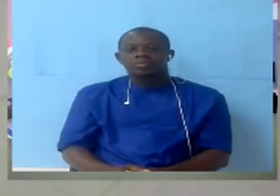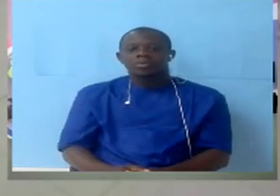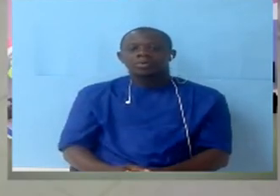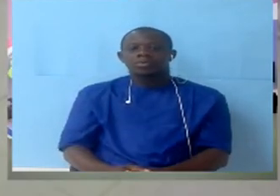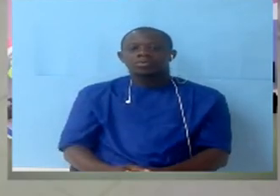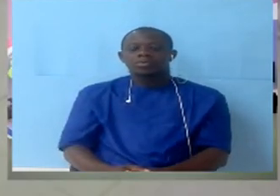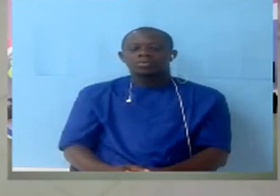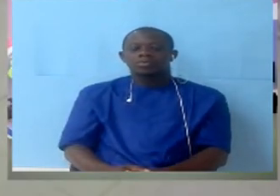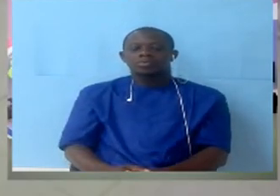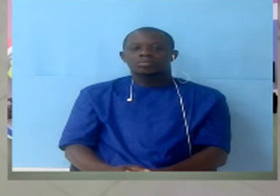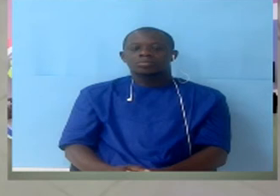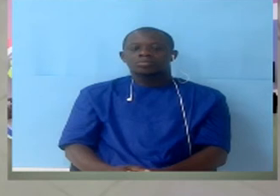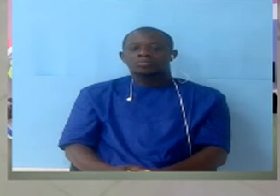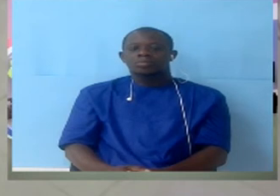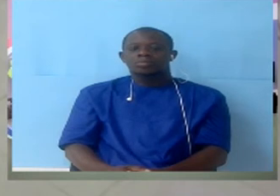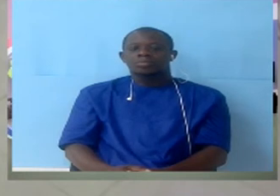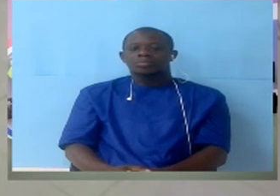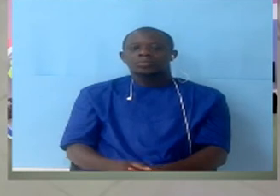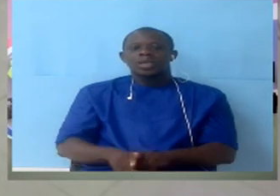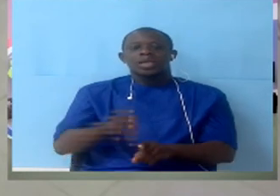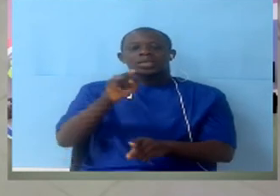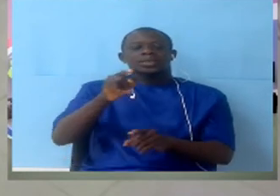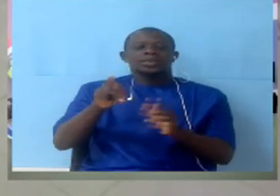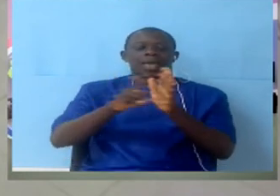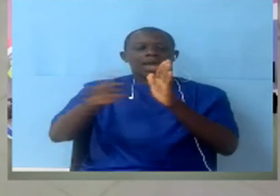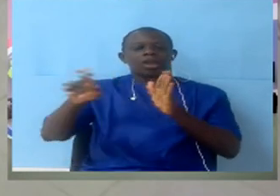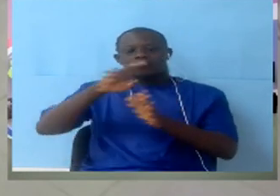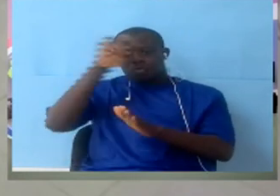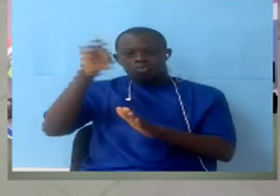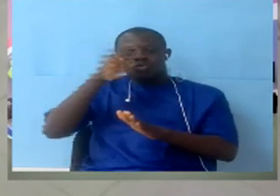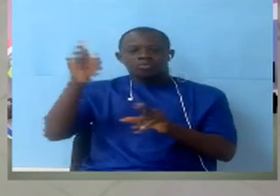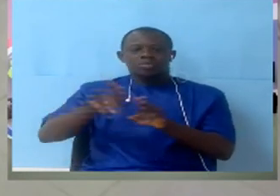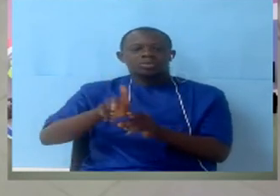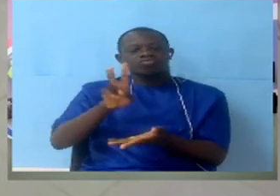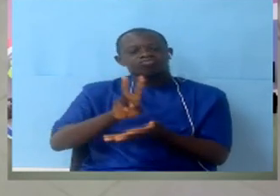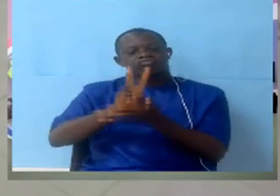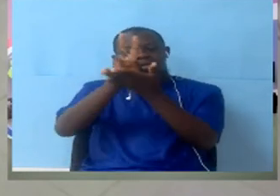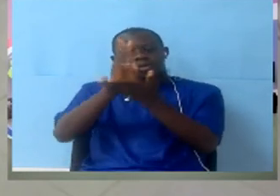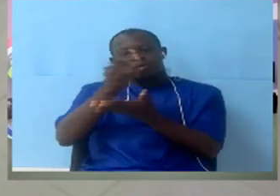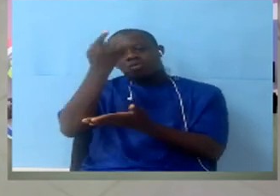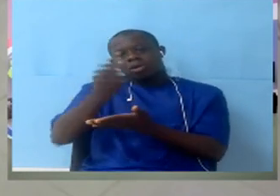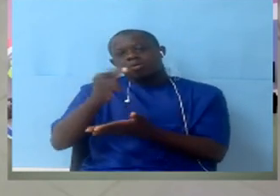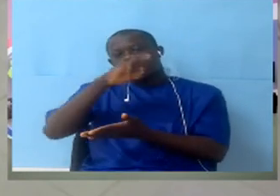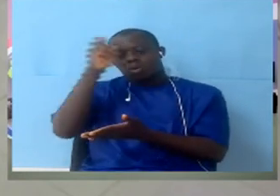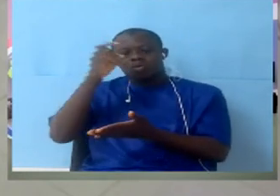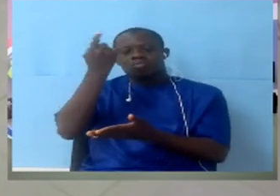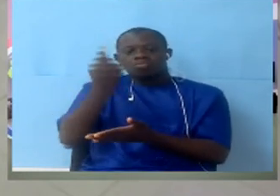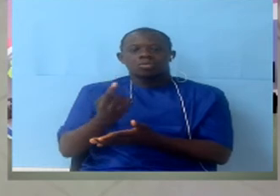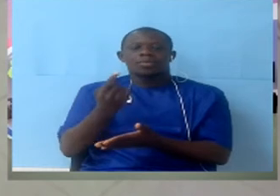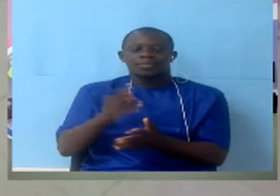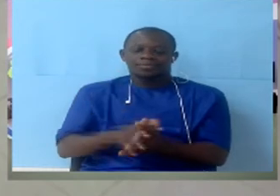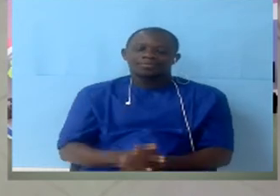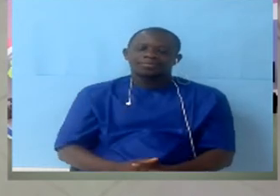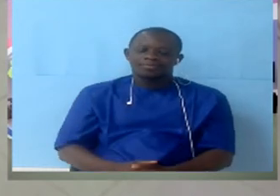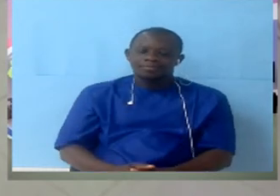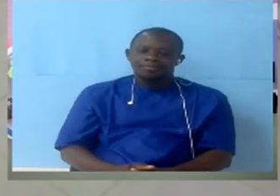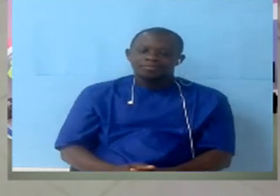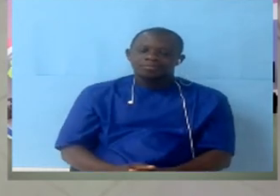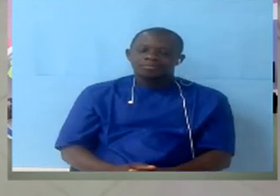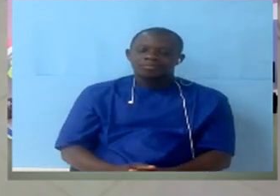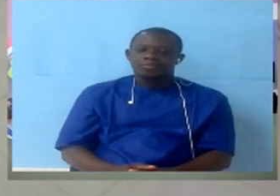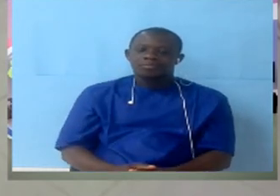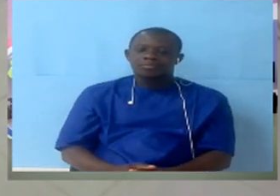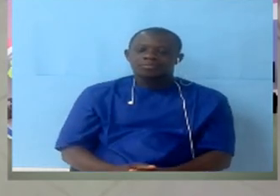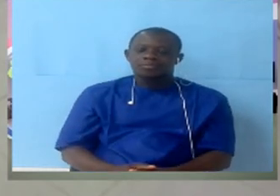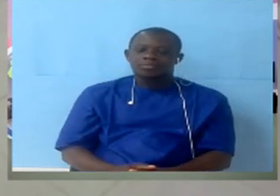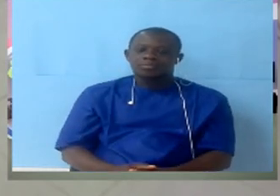bialanko sacrifice doko. This look walk looks like it's a part of sacrificing.